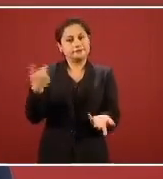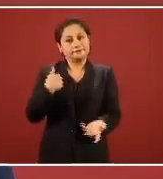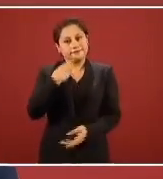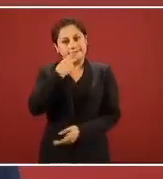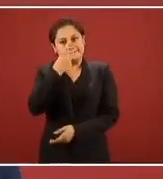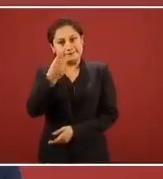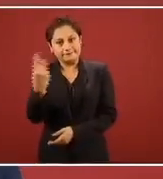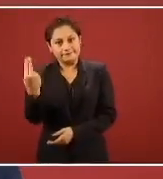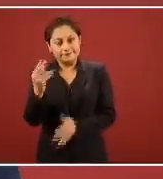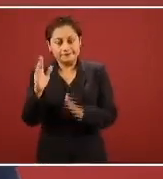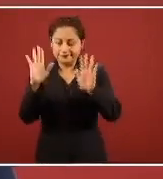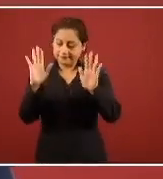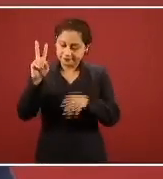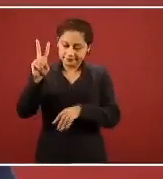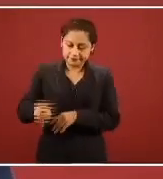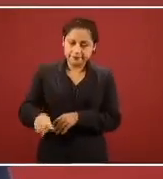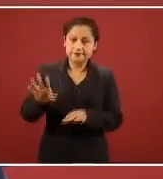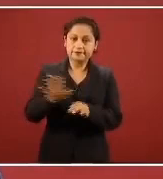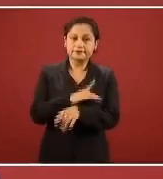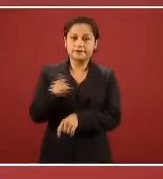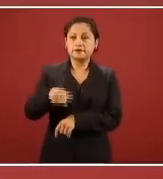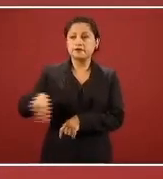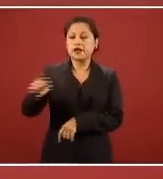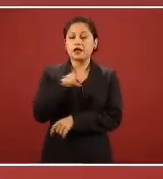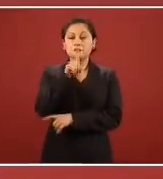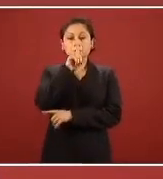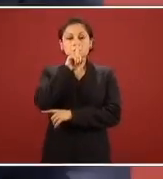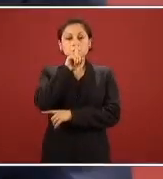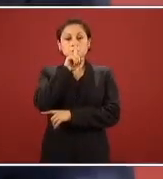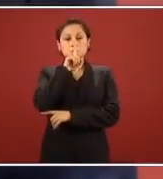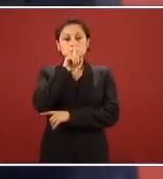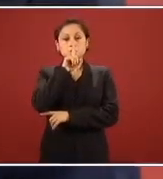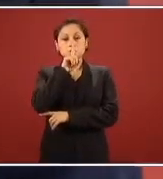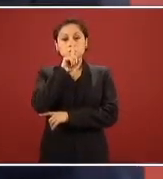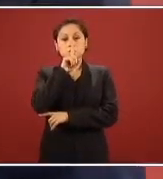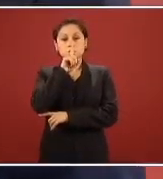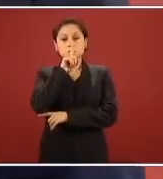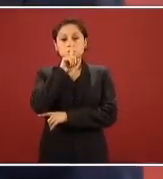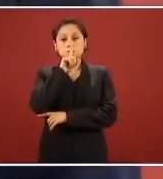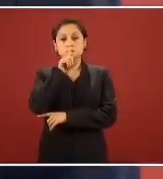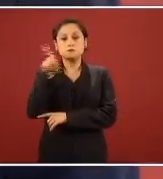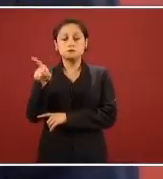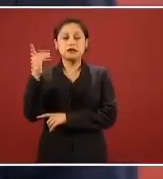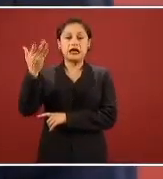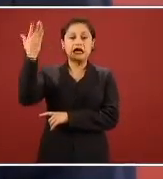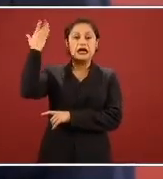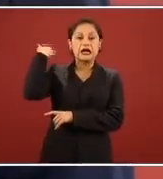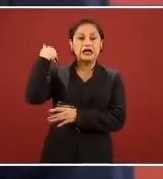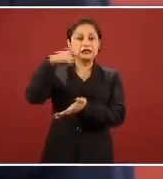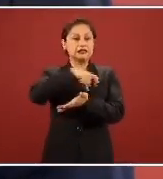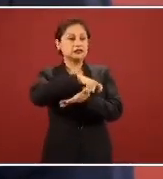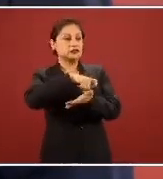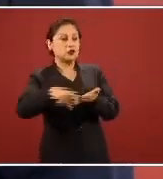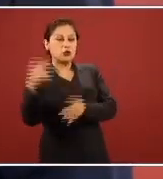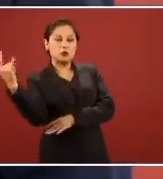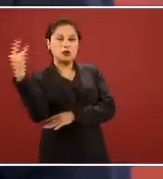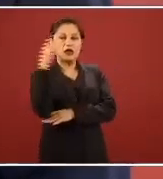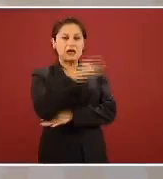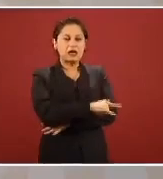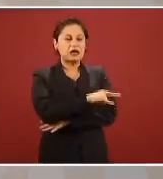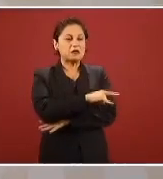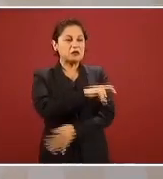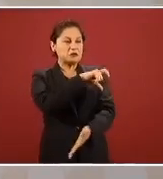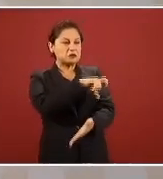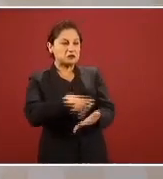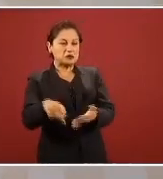newspaper Reforma, they stay quiet cuando compran el avión. When they buy the plane. Hasta lo aplauden.